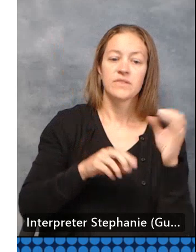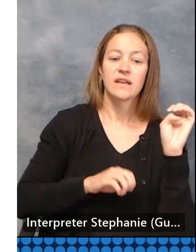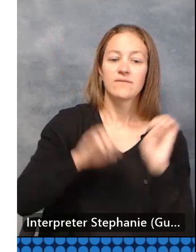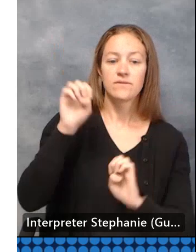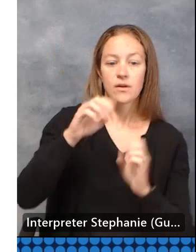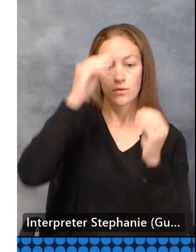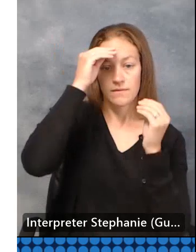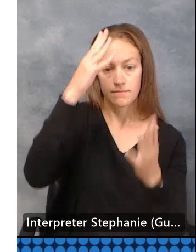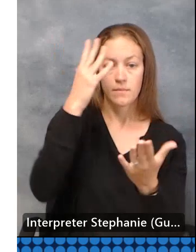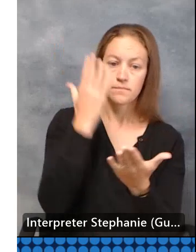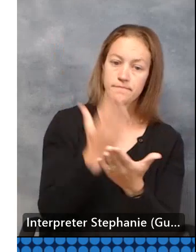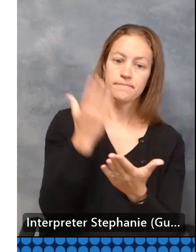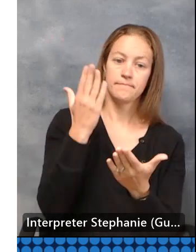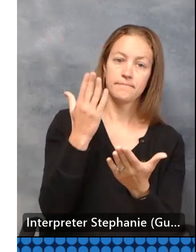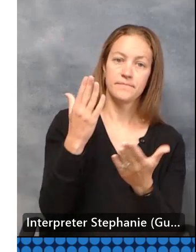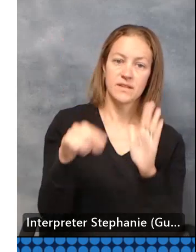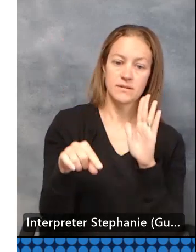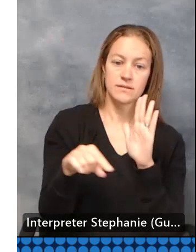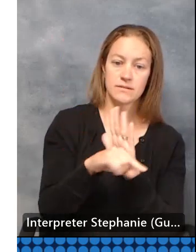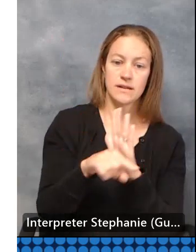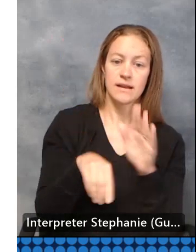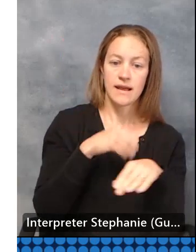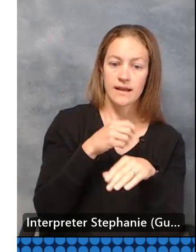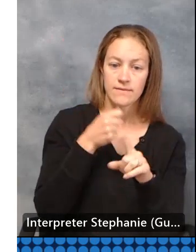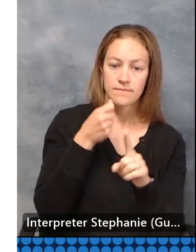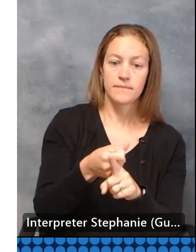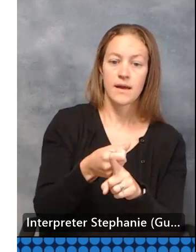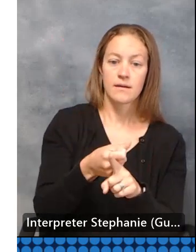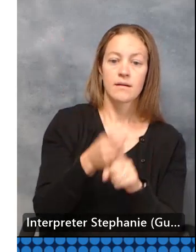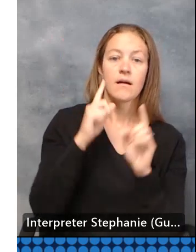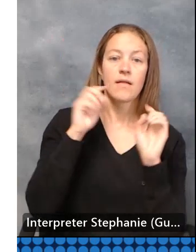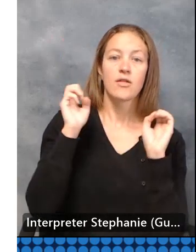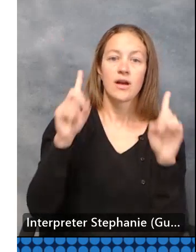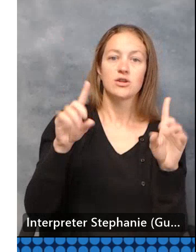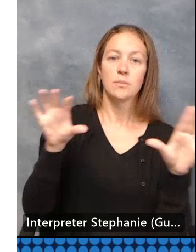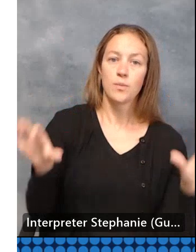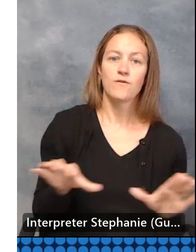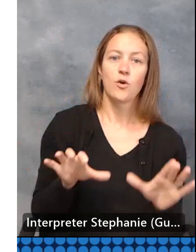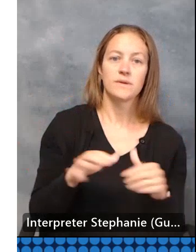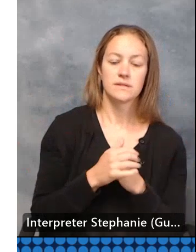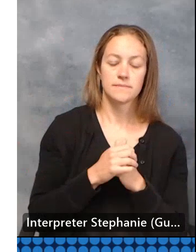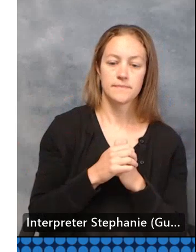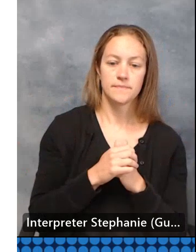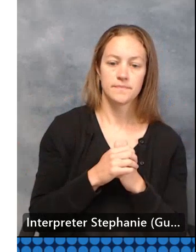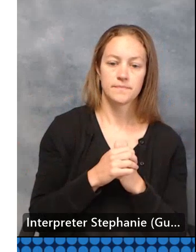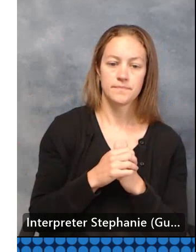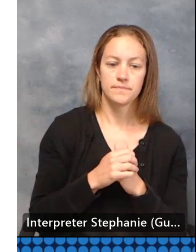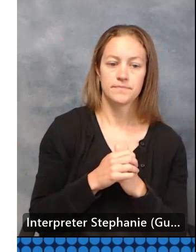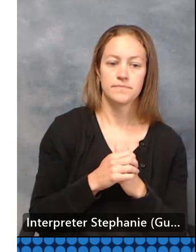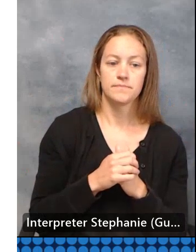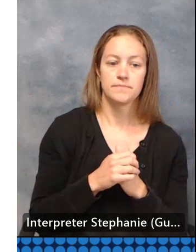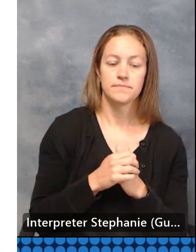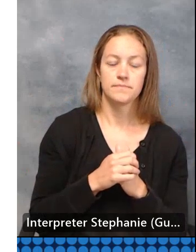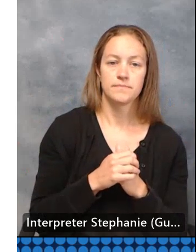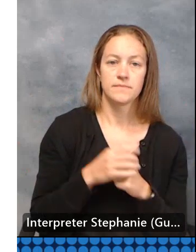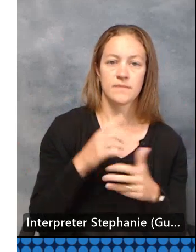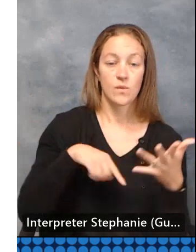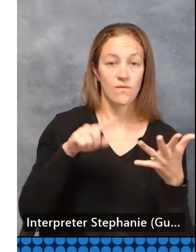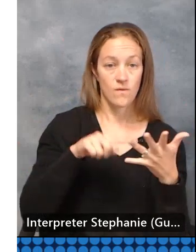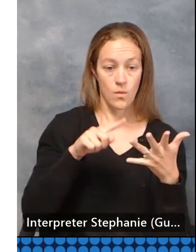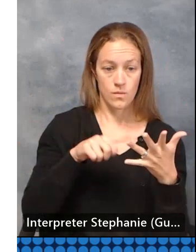evaluation information confirms there is an adverse effect on educational performance.